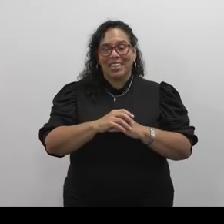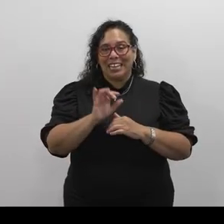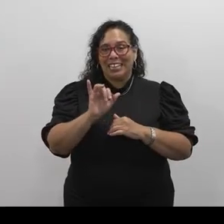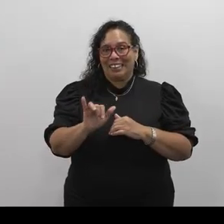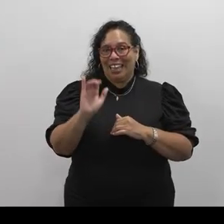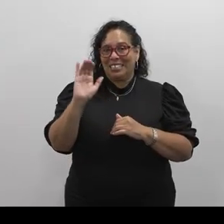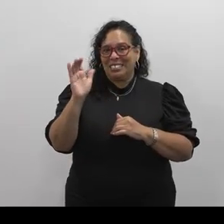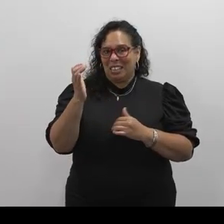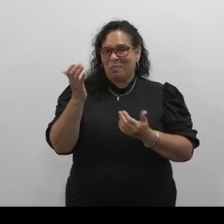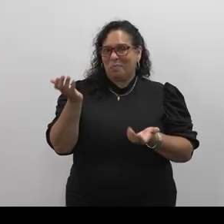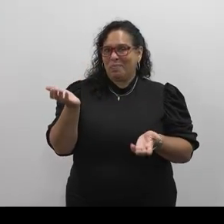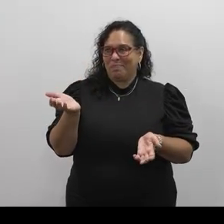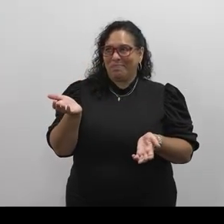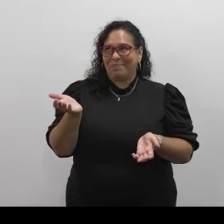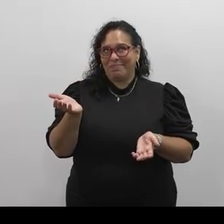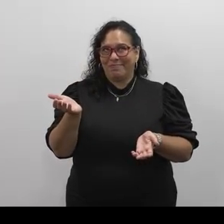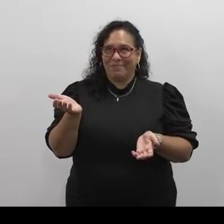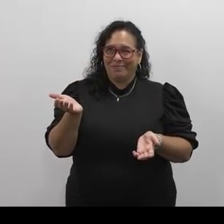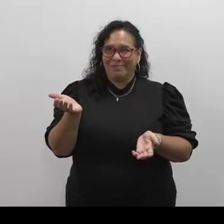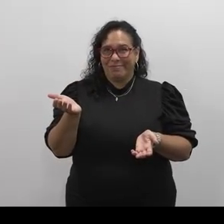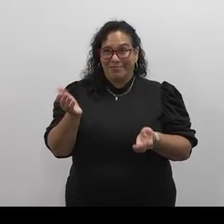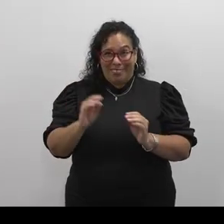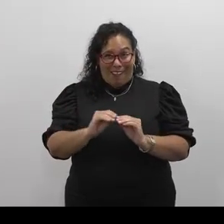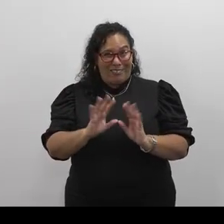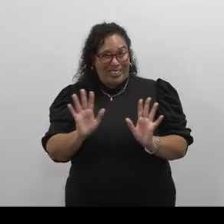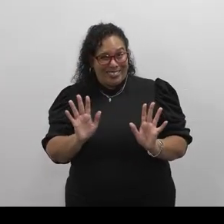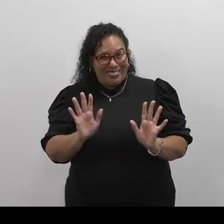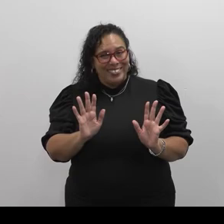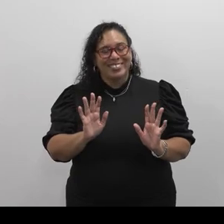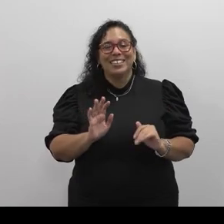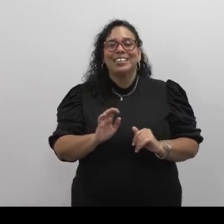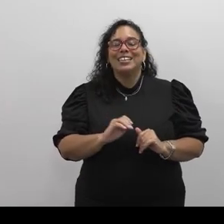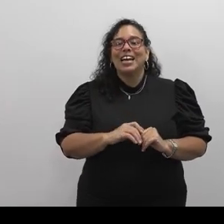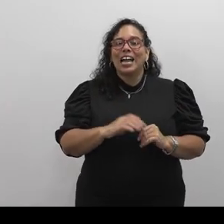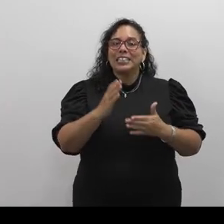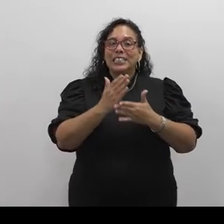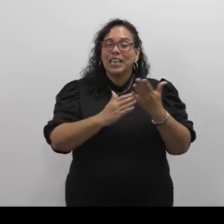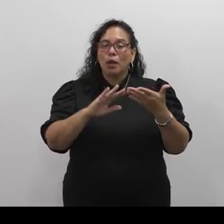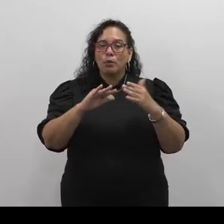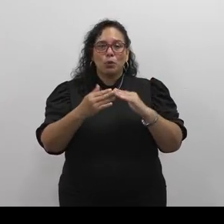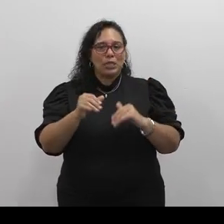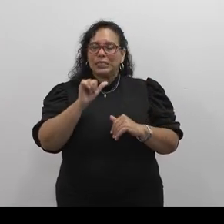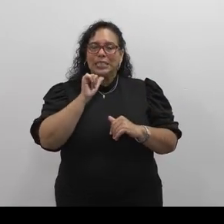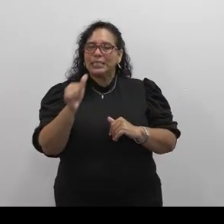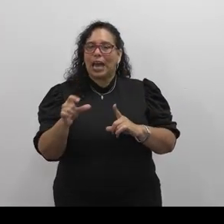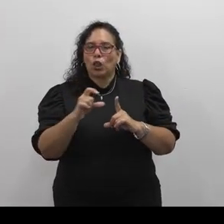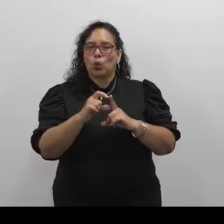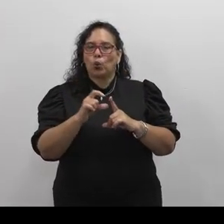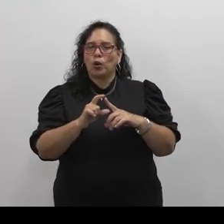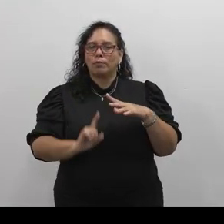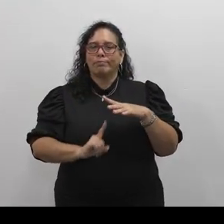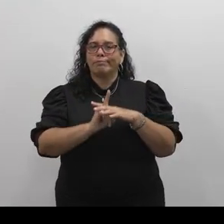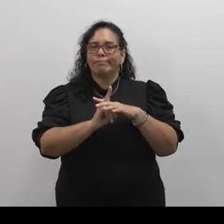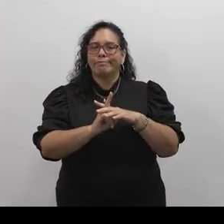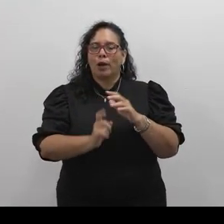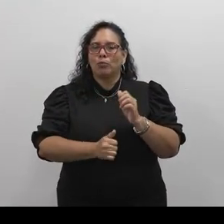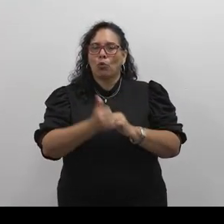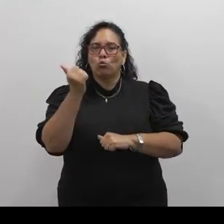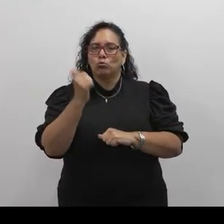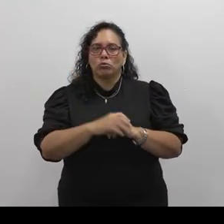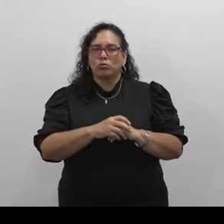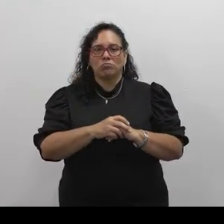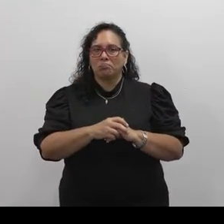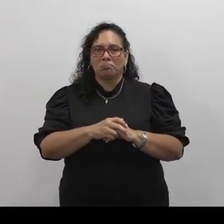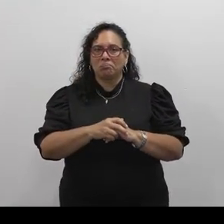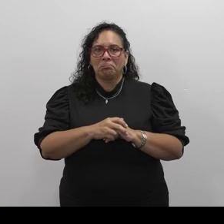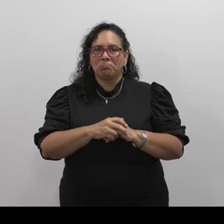seem like an obvious, in some communities that is not the word that would appear most often.